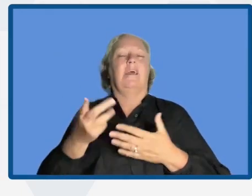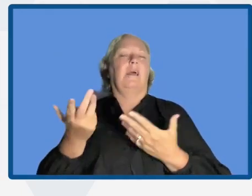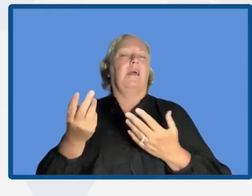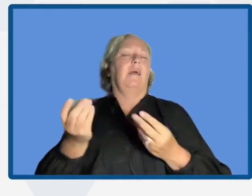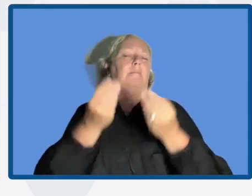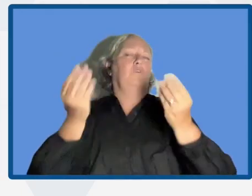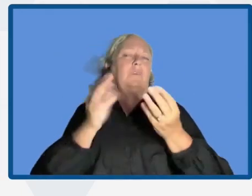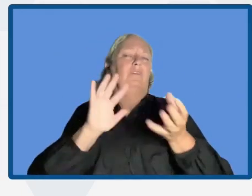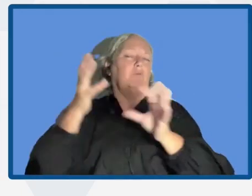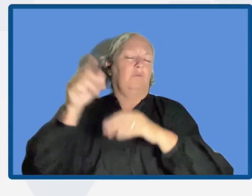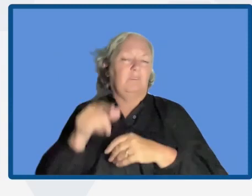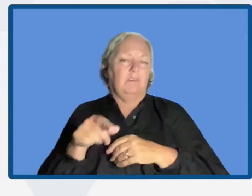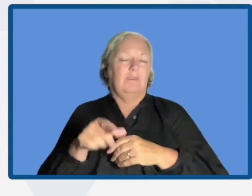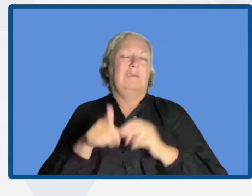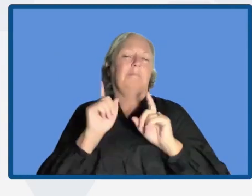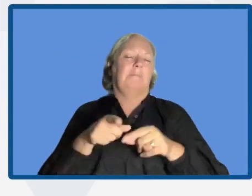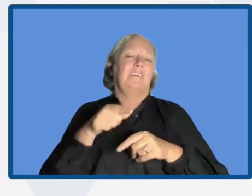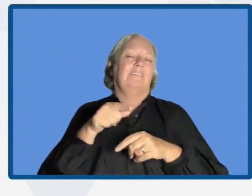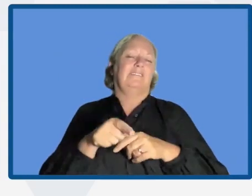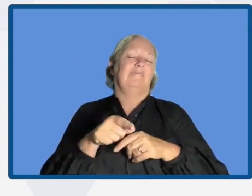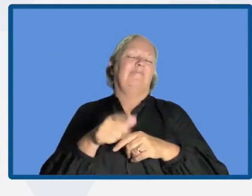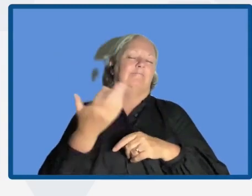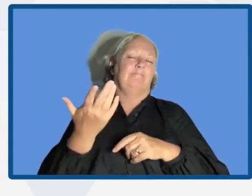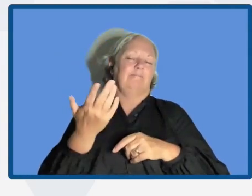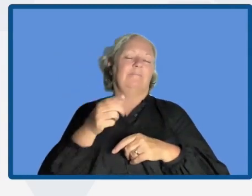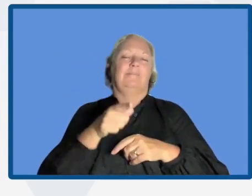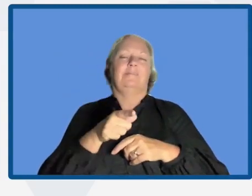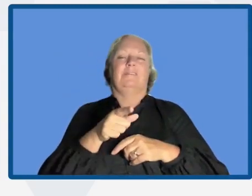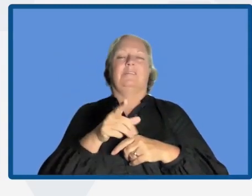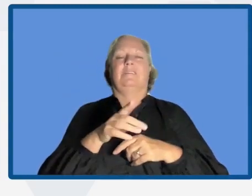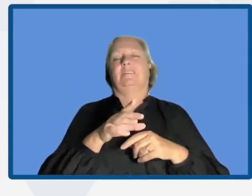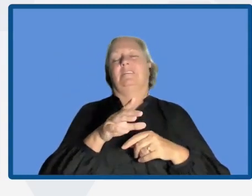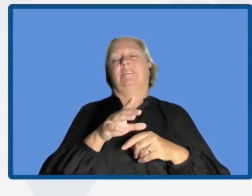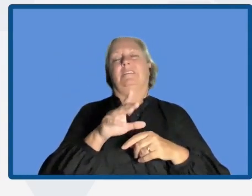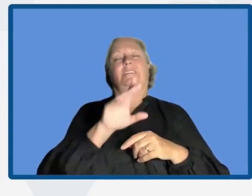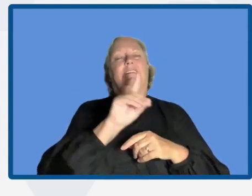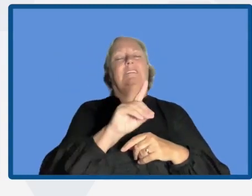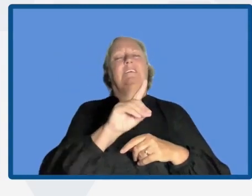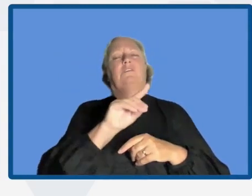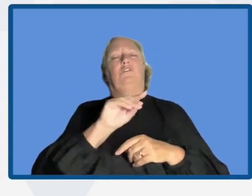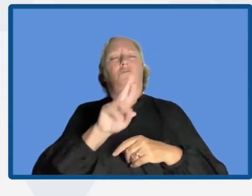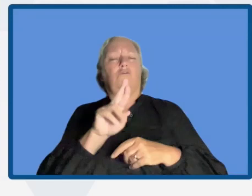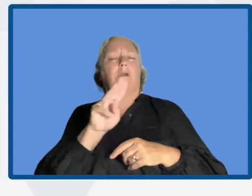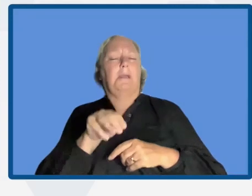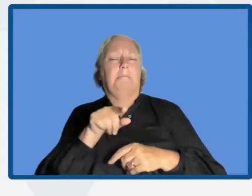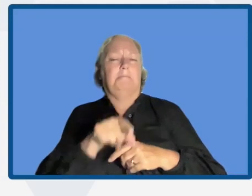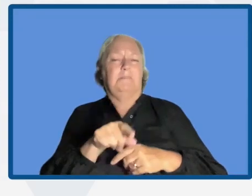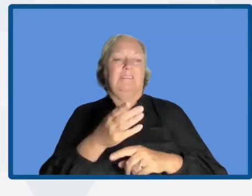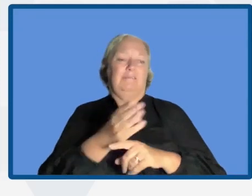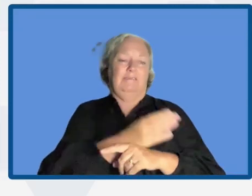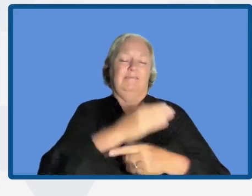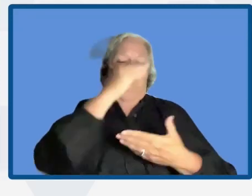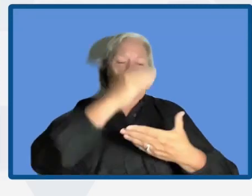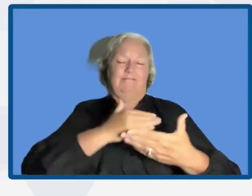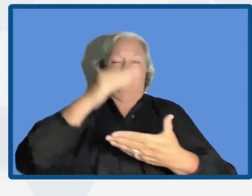Disaster Risk Management and the Implementation Plan by 2030 is a regional purpose by strengthening